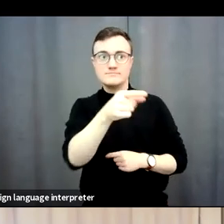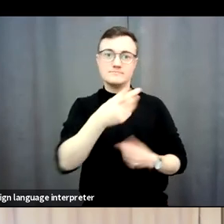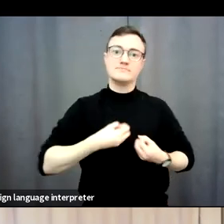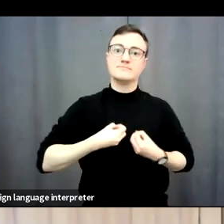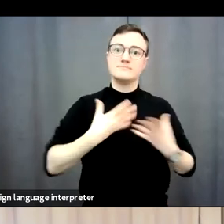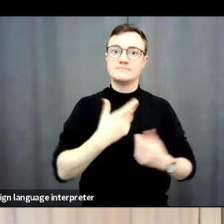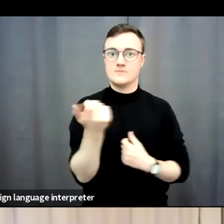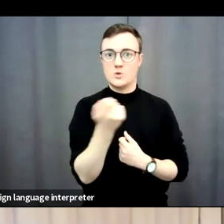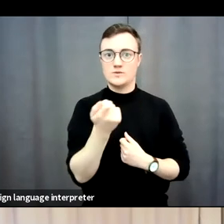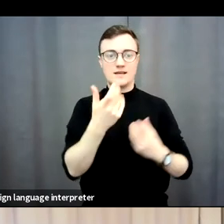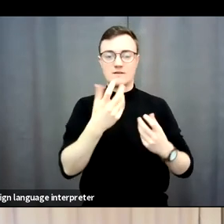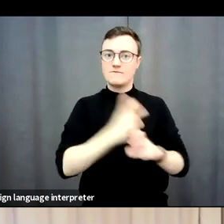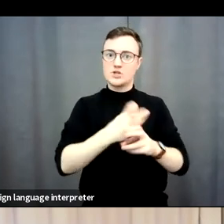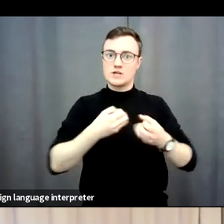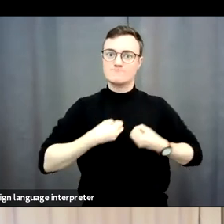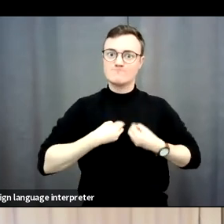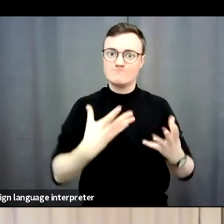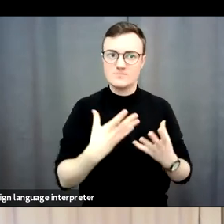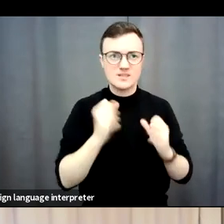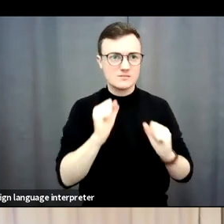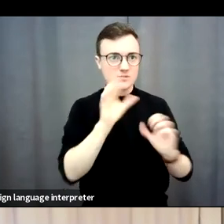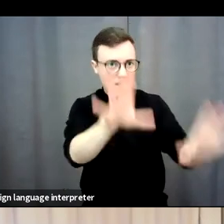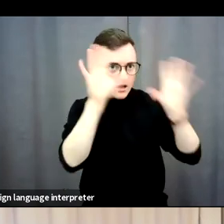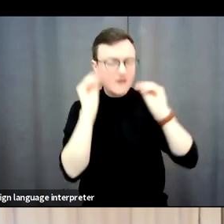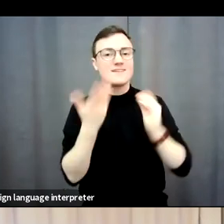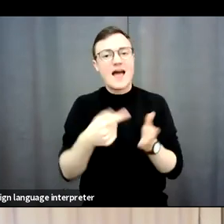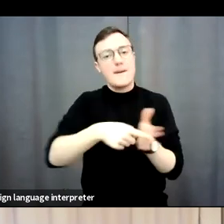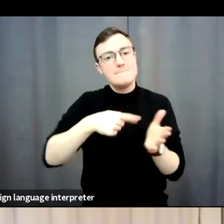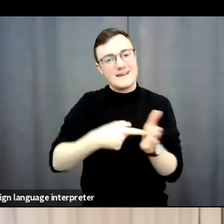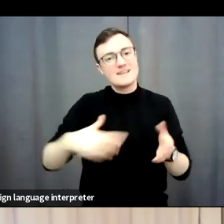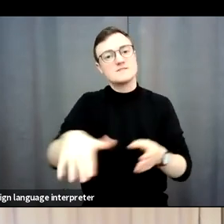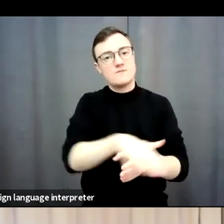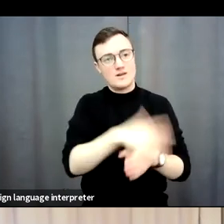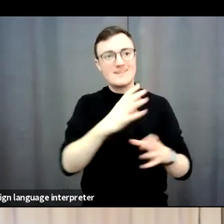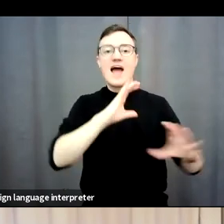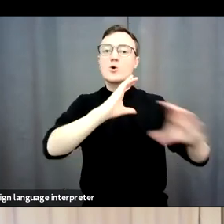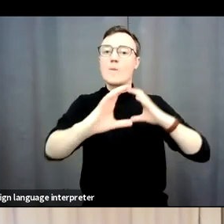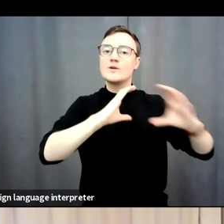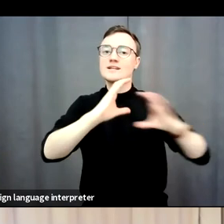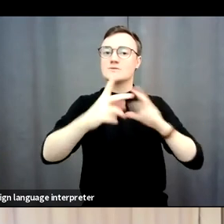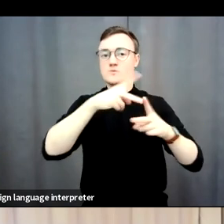or express something, then you look at it as meaningful and as a communication tool for them.